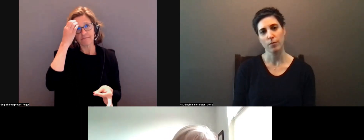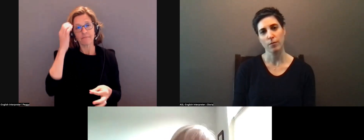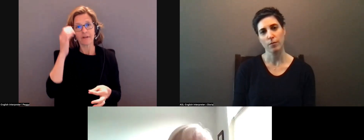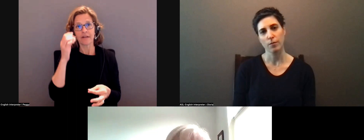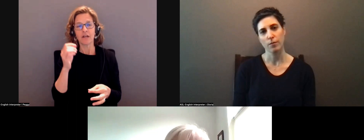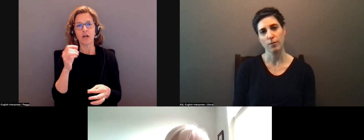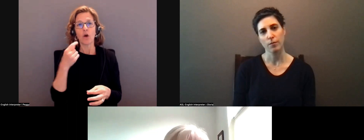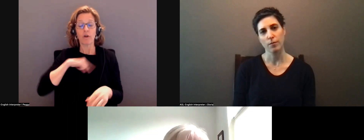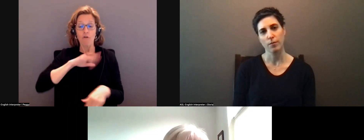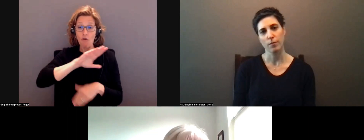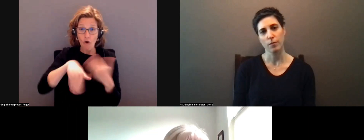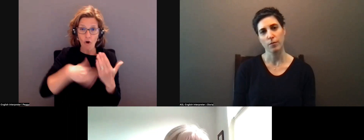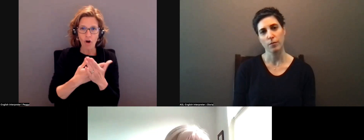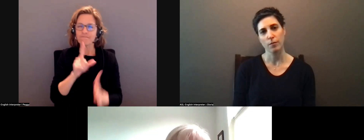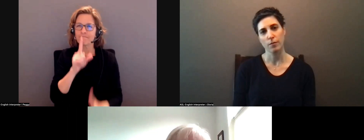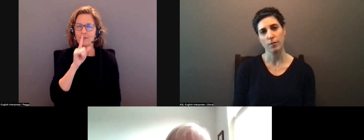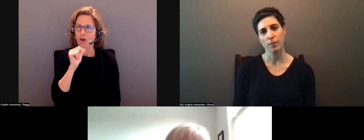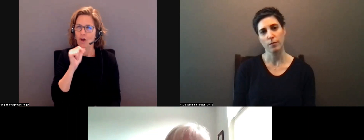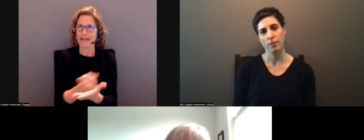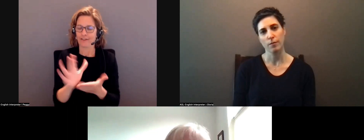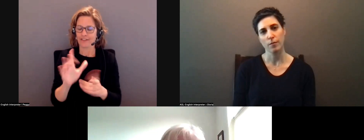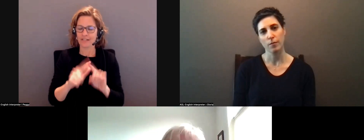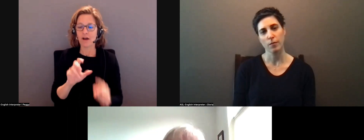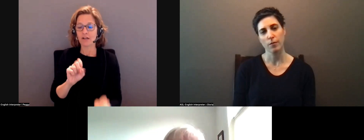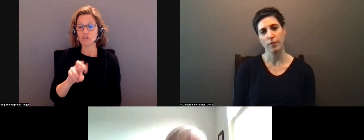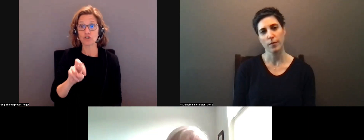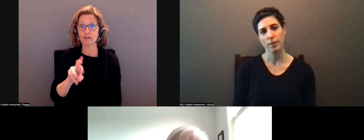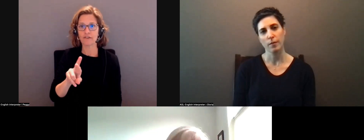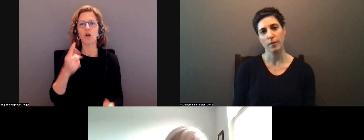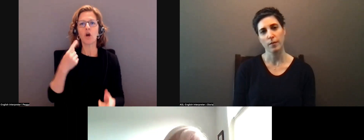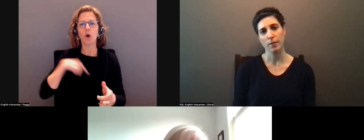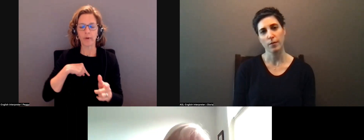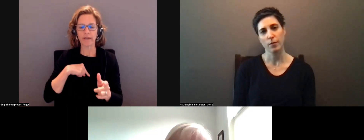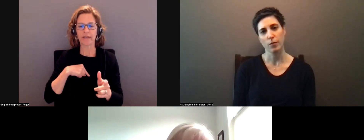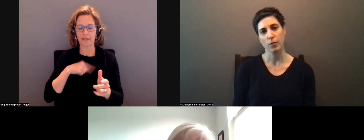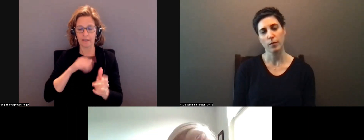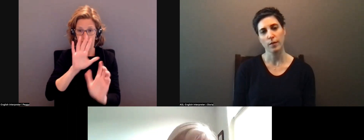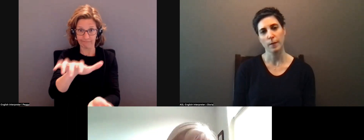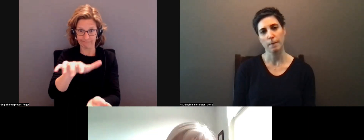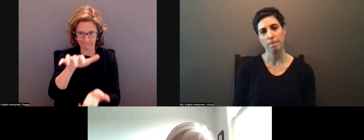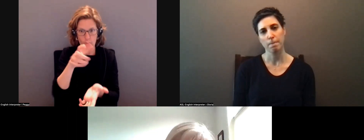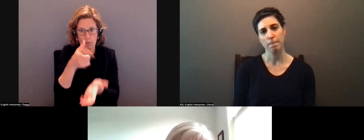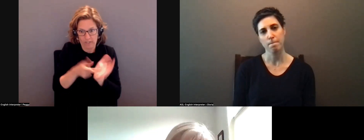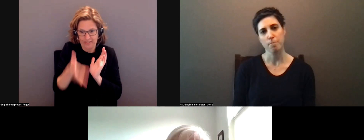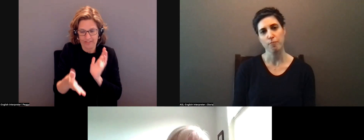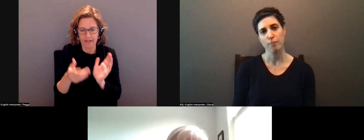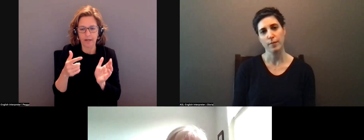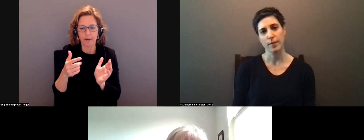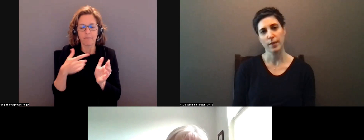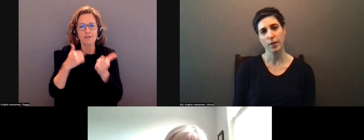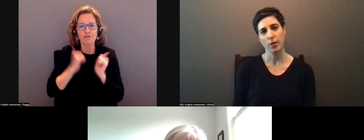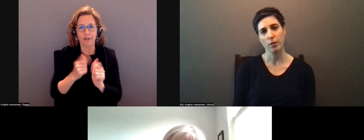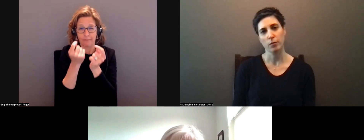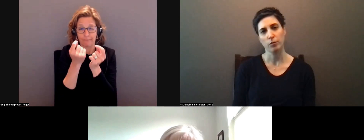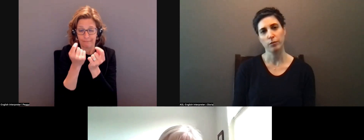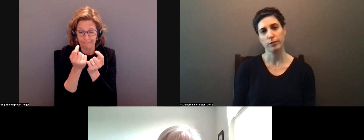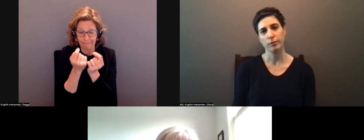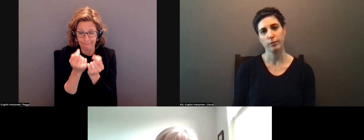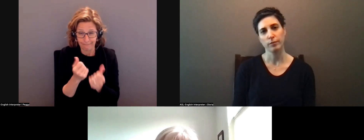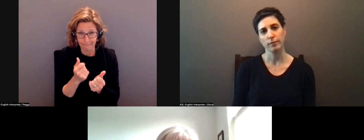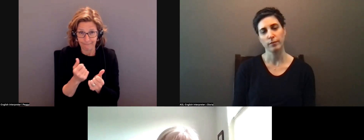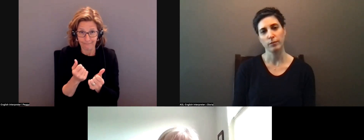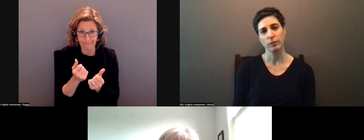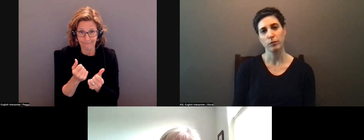no, we've used this as an opportunity to purge, to keep that which is useful, and to transfer it